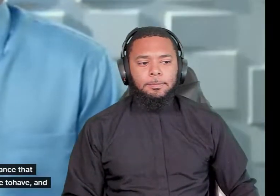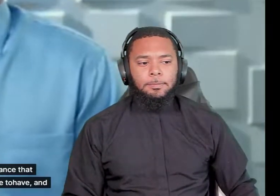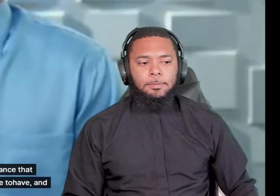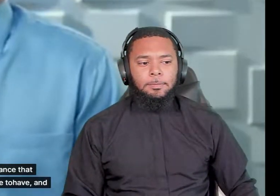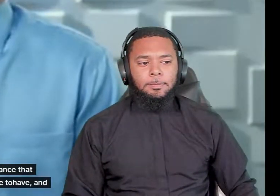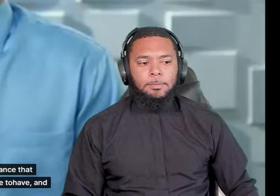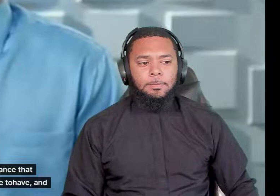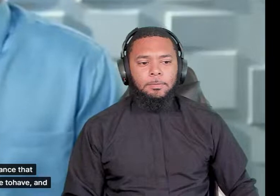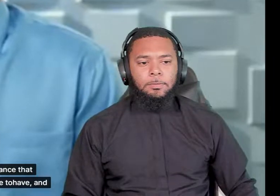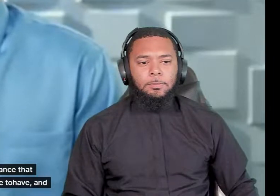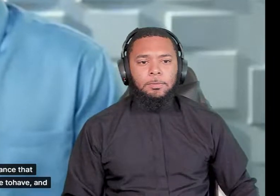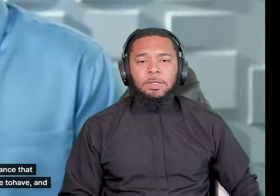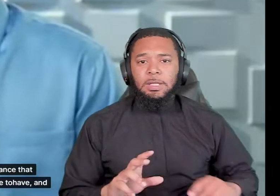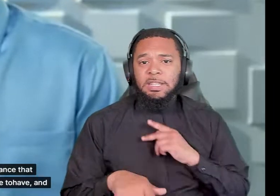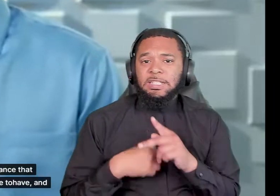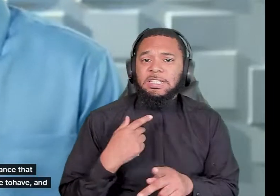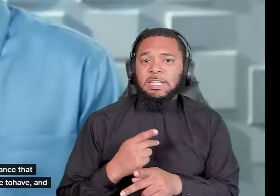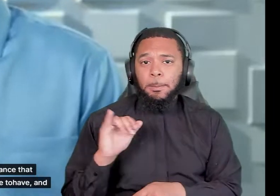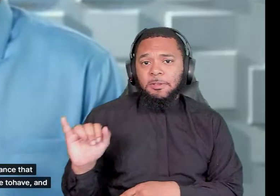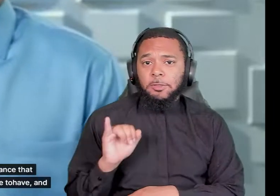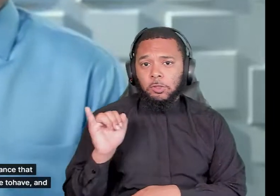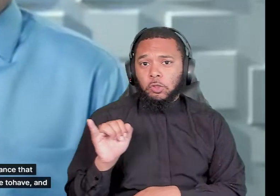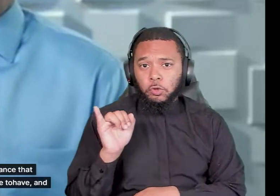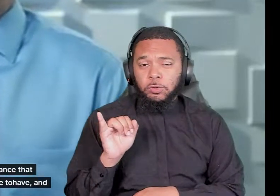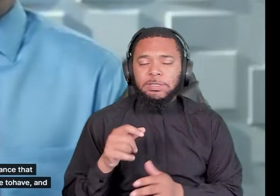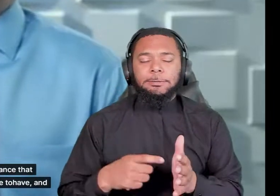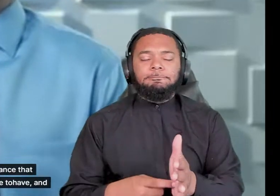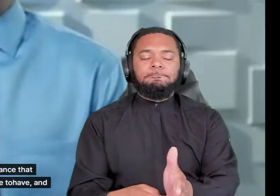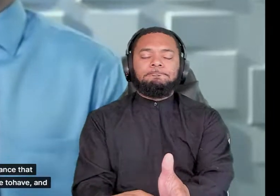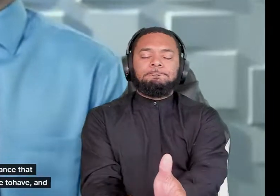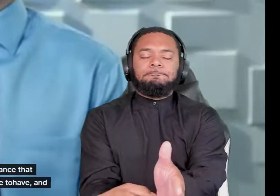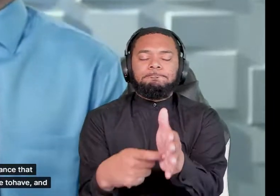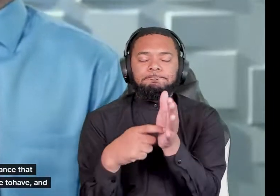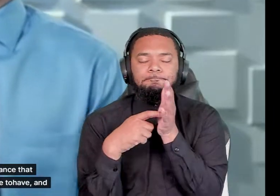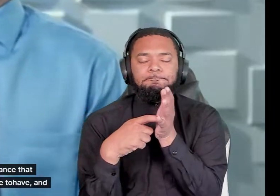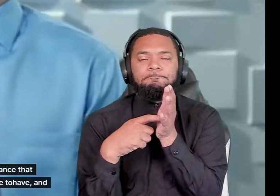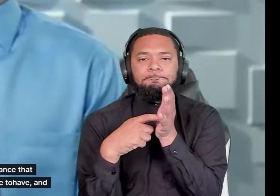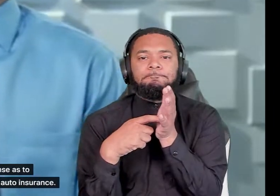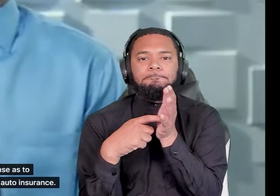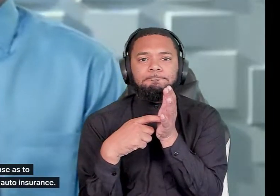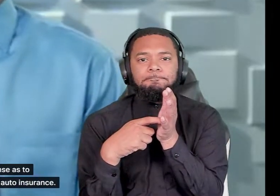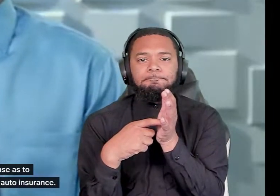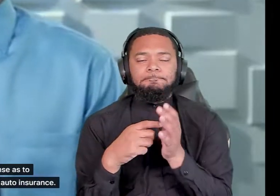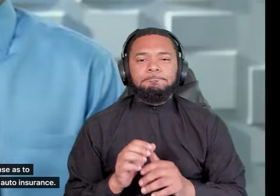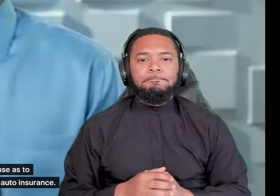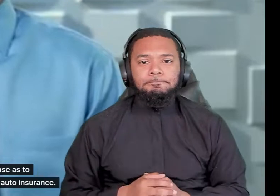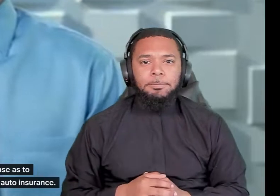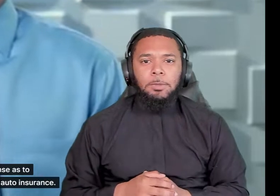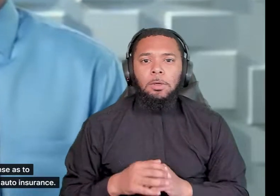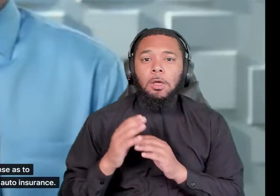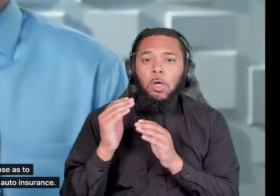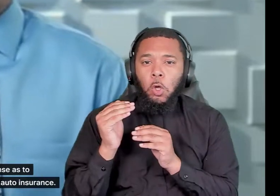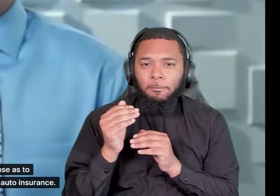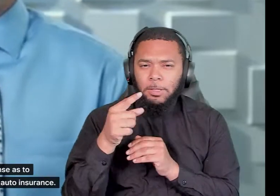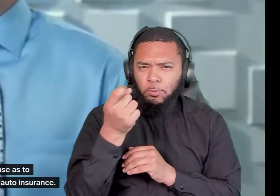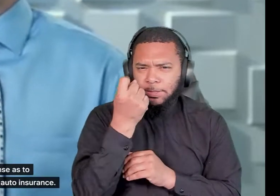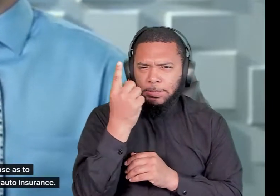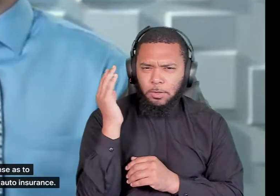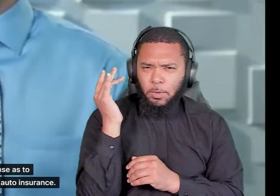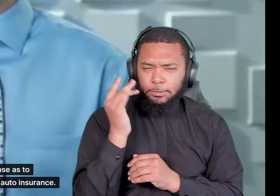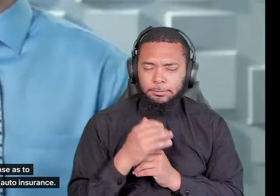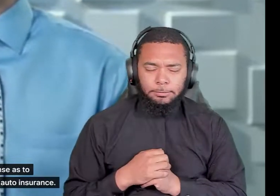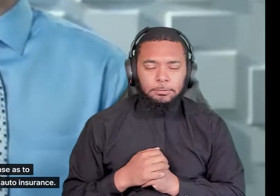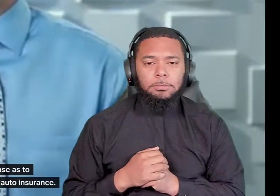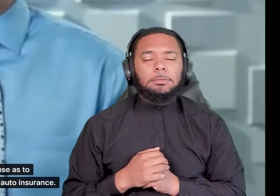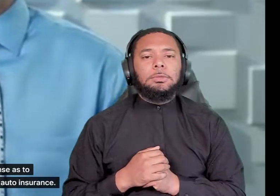There is a type of insurance that is mandatory, that you have to have. And hopefully it makes sense as to why. And